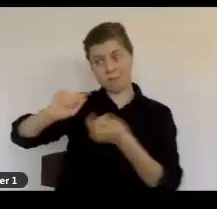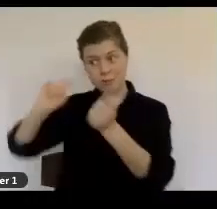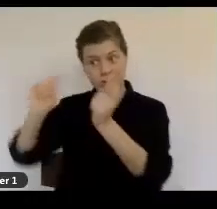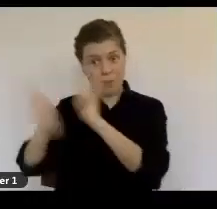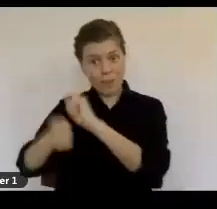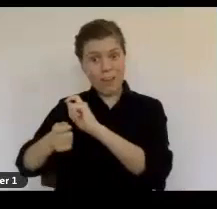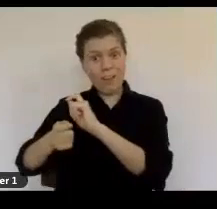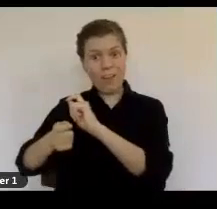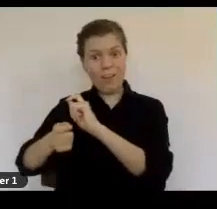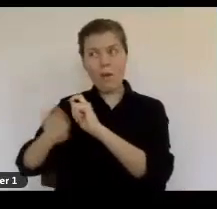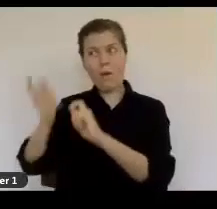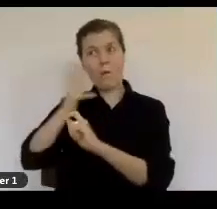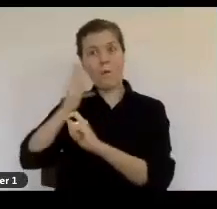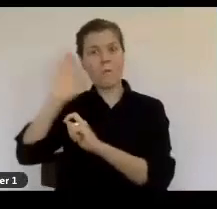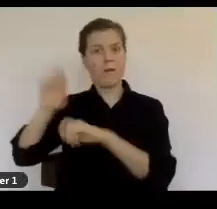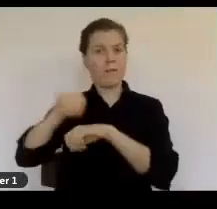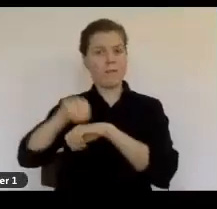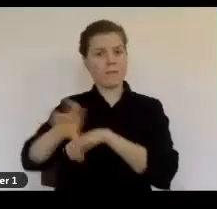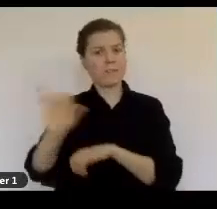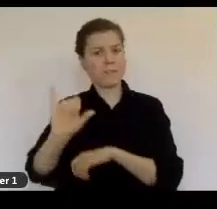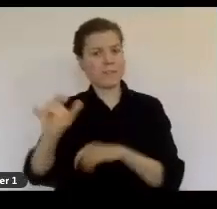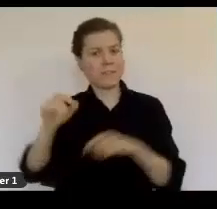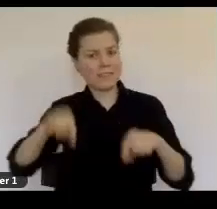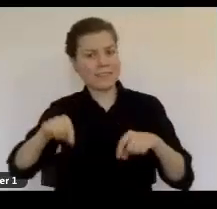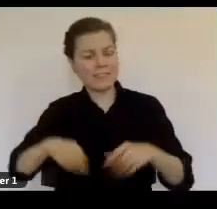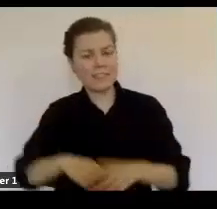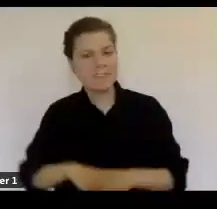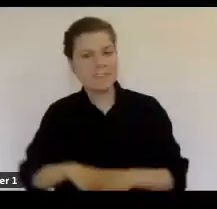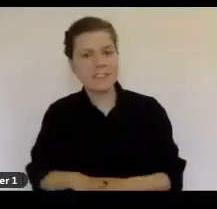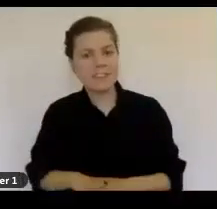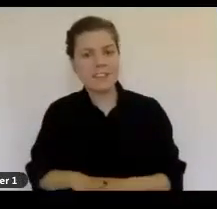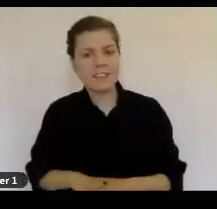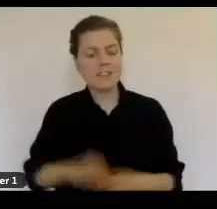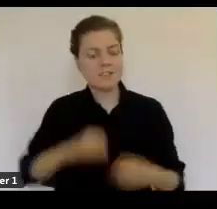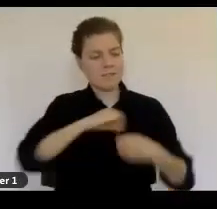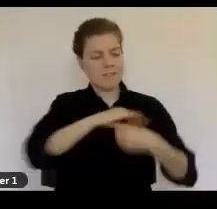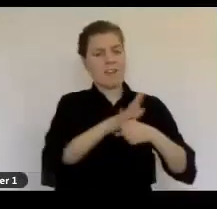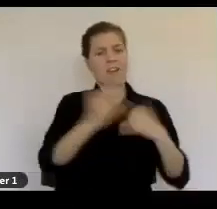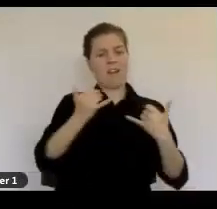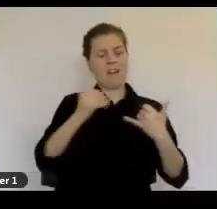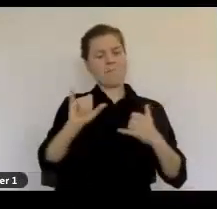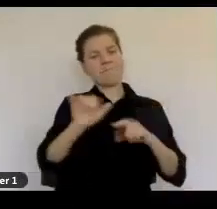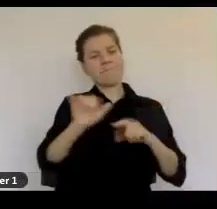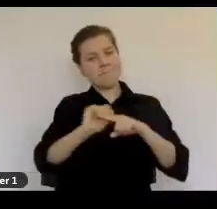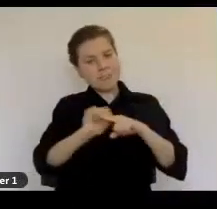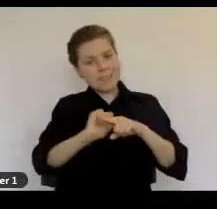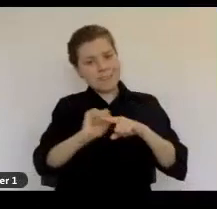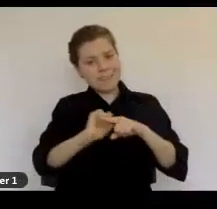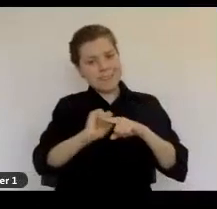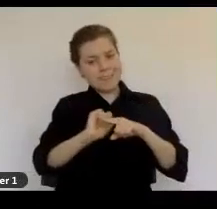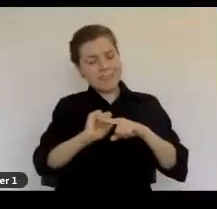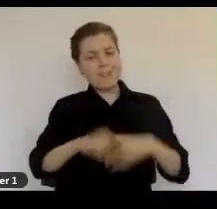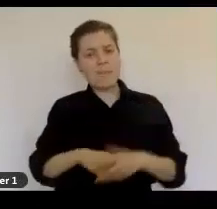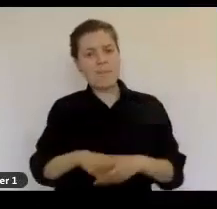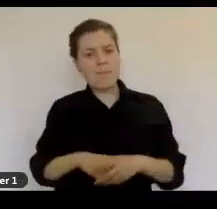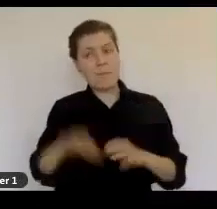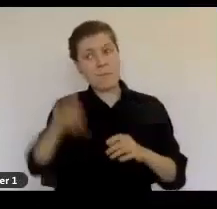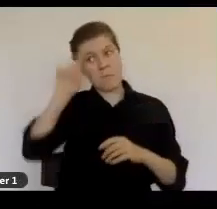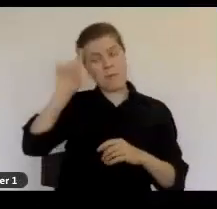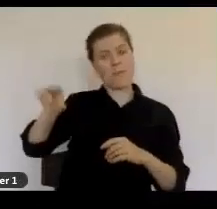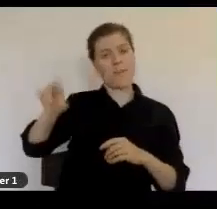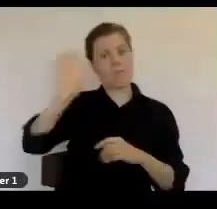that we're in right now, but there are other issues that are going to have, they're going to call upon similar kinds